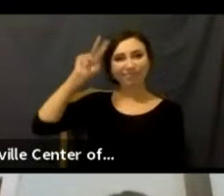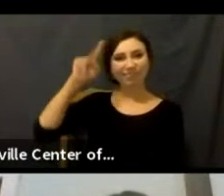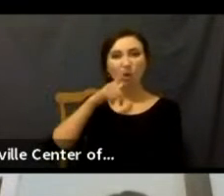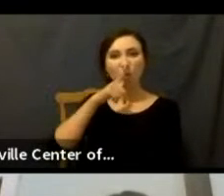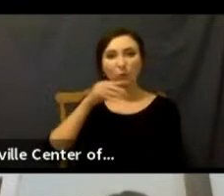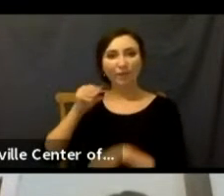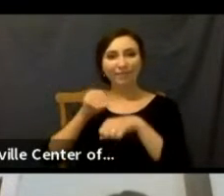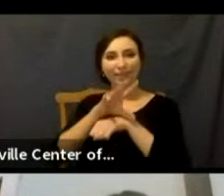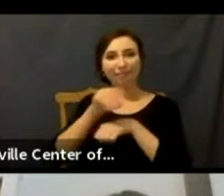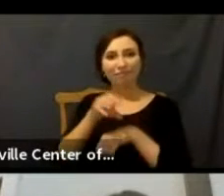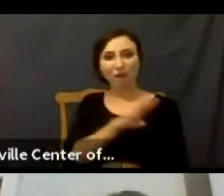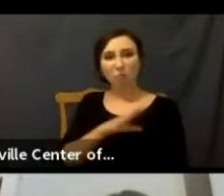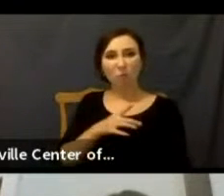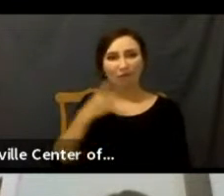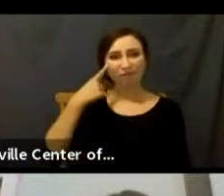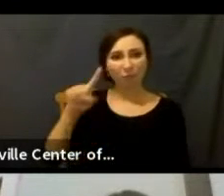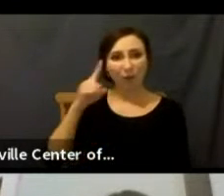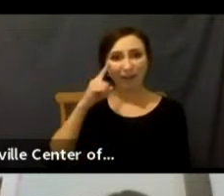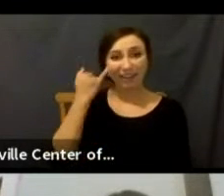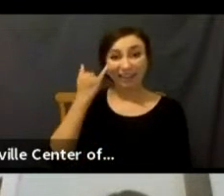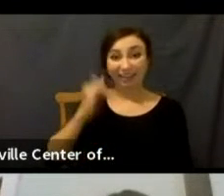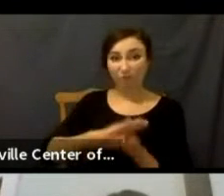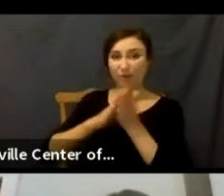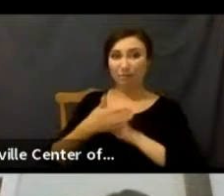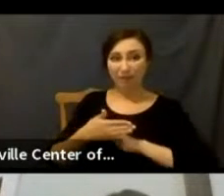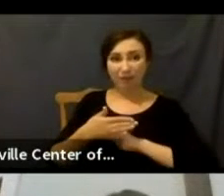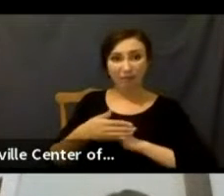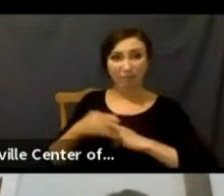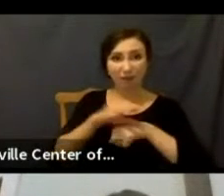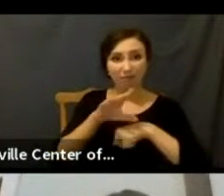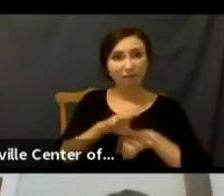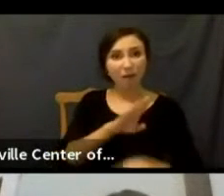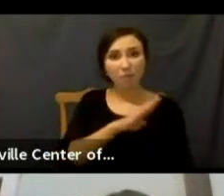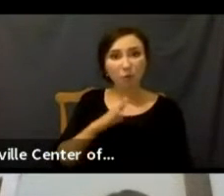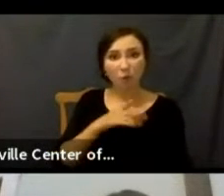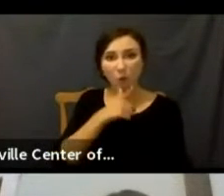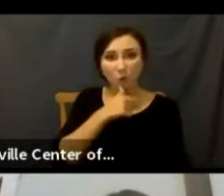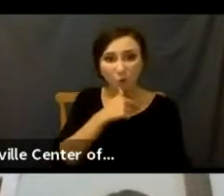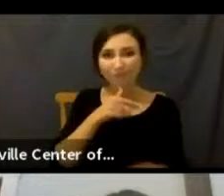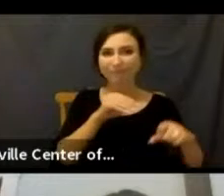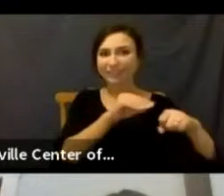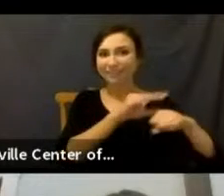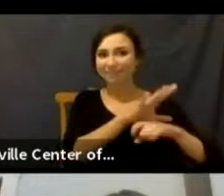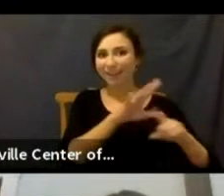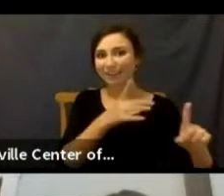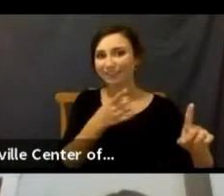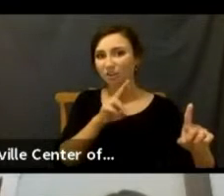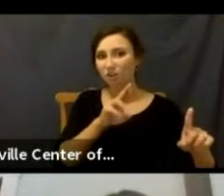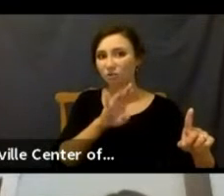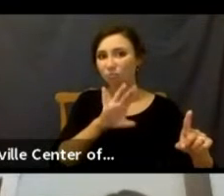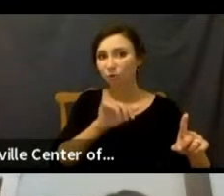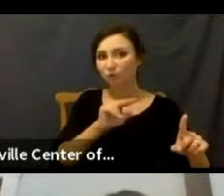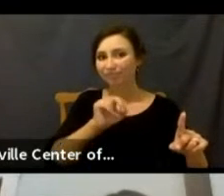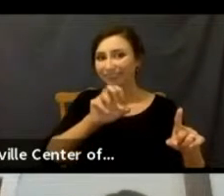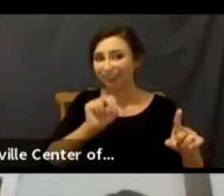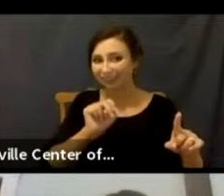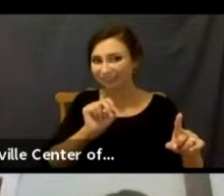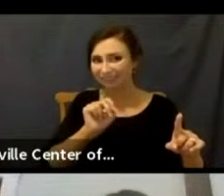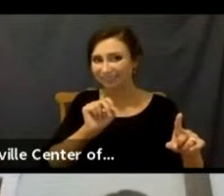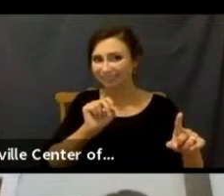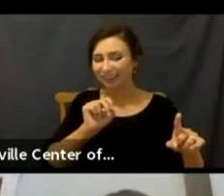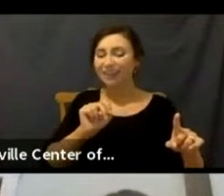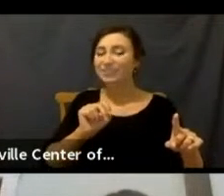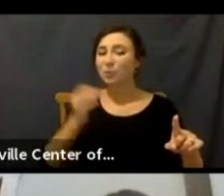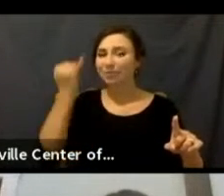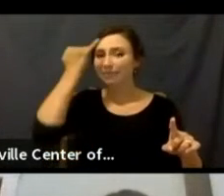advisory board to? If it becomes an advisory board, it's to Dr. Buchanan, if I understand that. And so the idea that